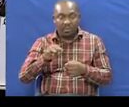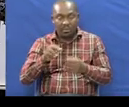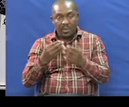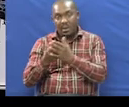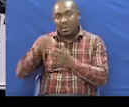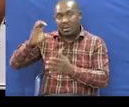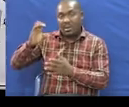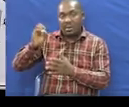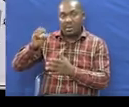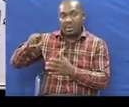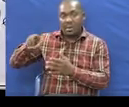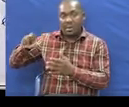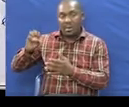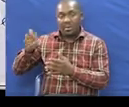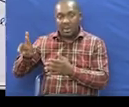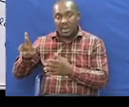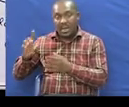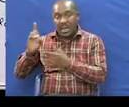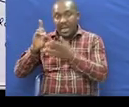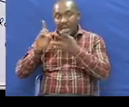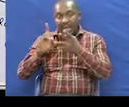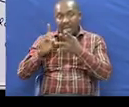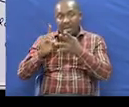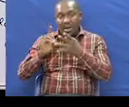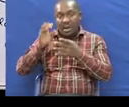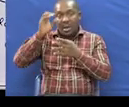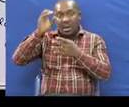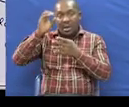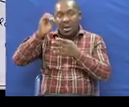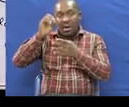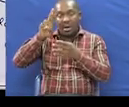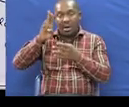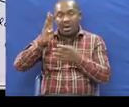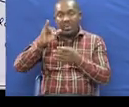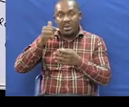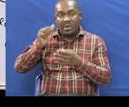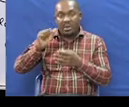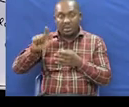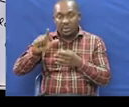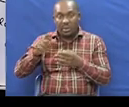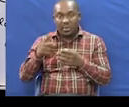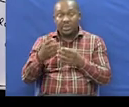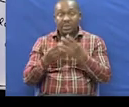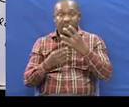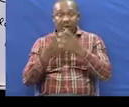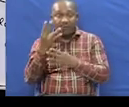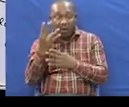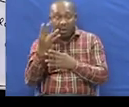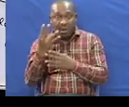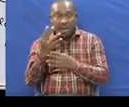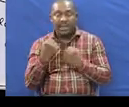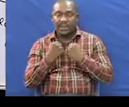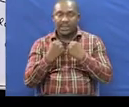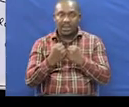this one, is more stable than the d orbital with 4 electrons. So reason